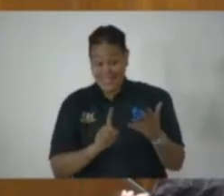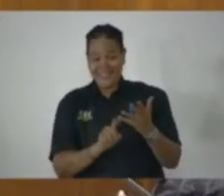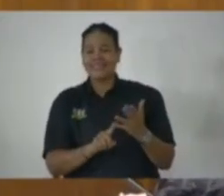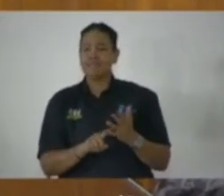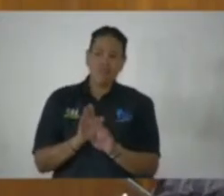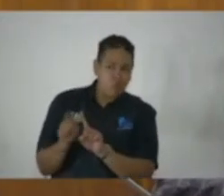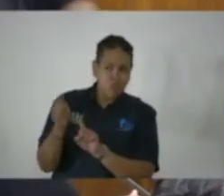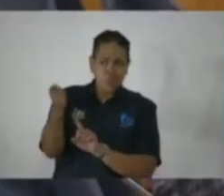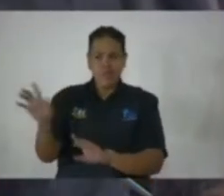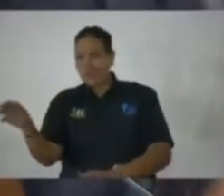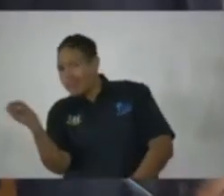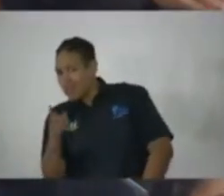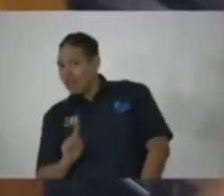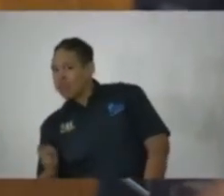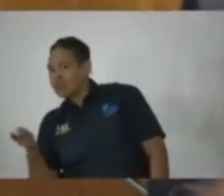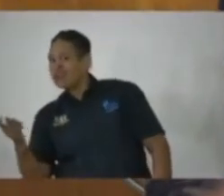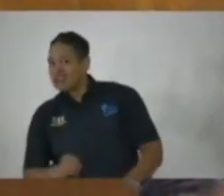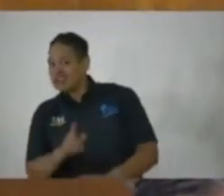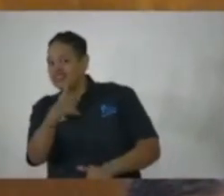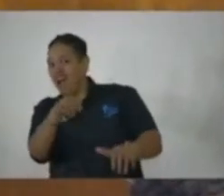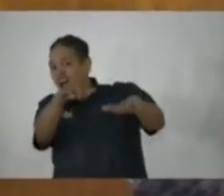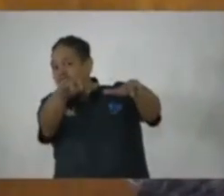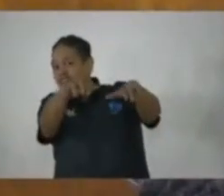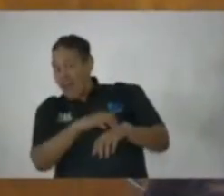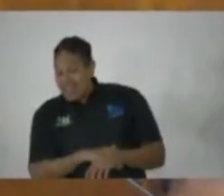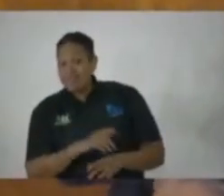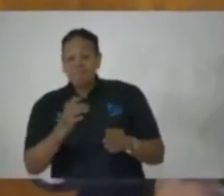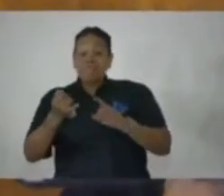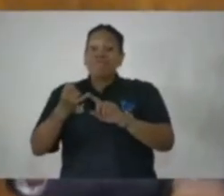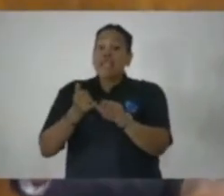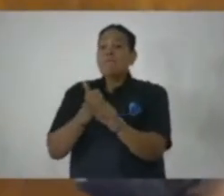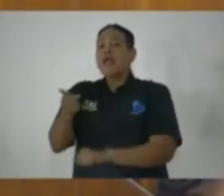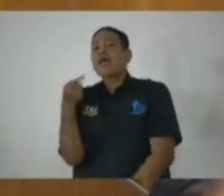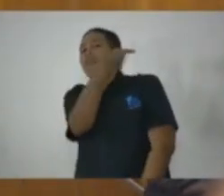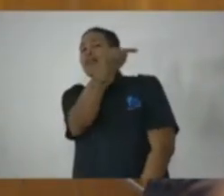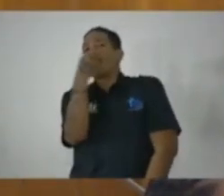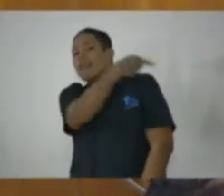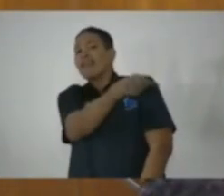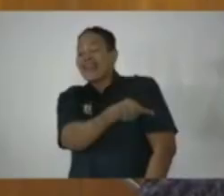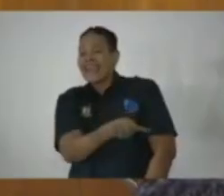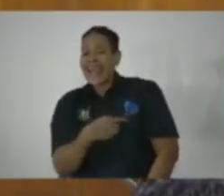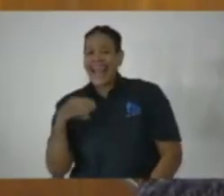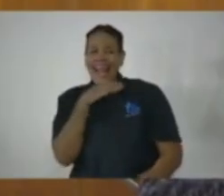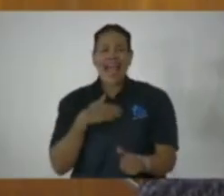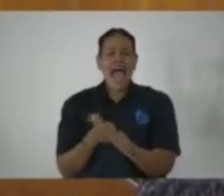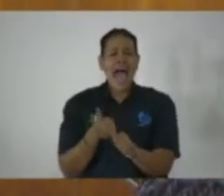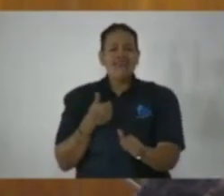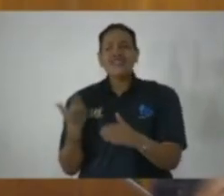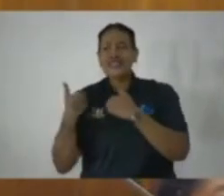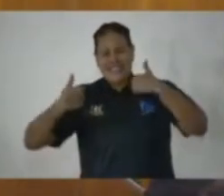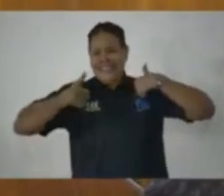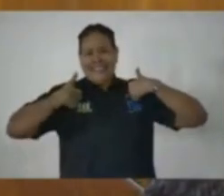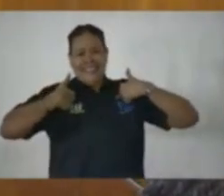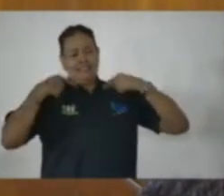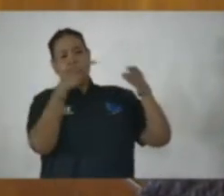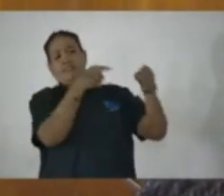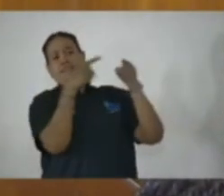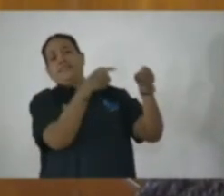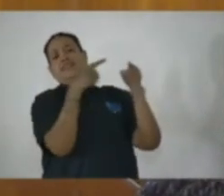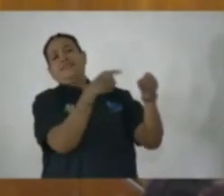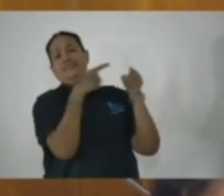Which is statements with the intent to deceive. Blame shifting, lying to avoid responsibility by blaming